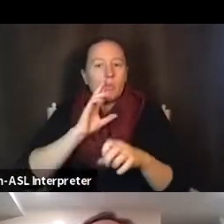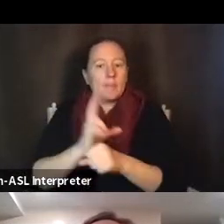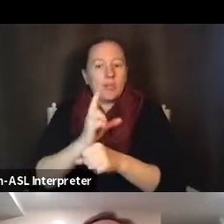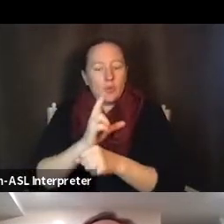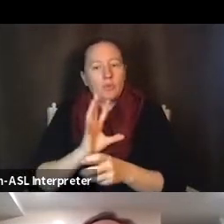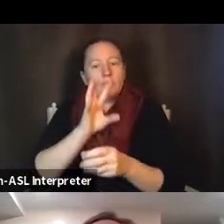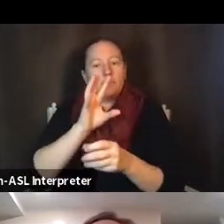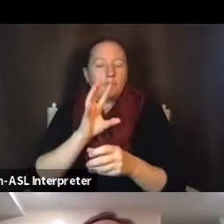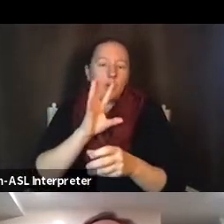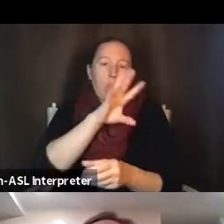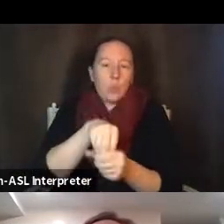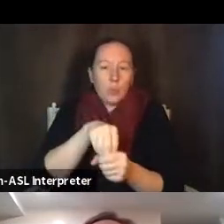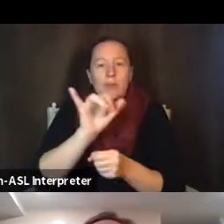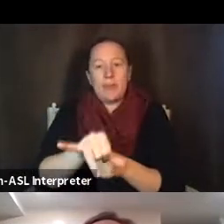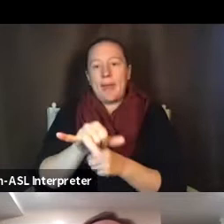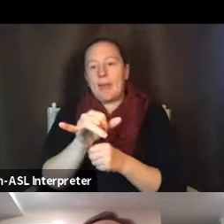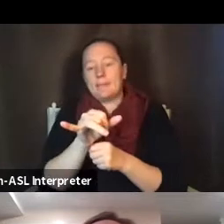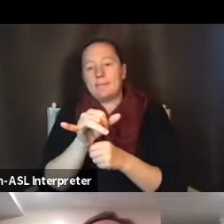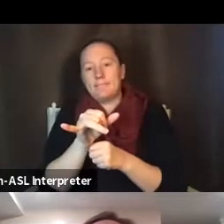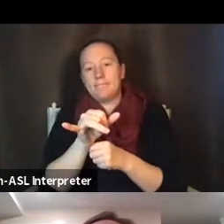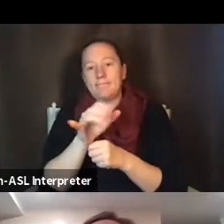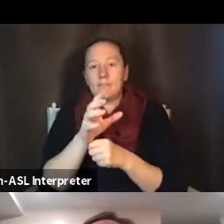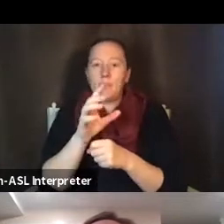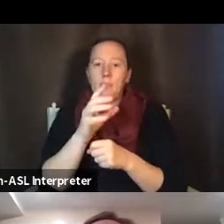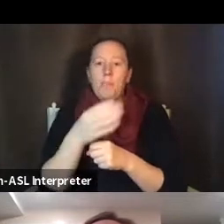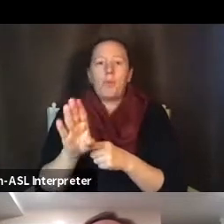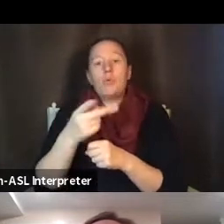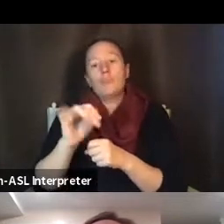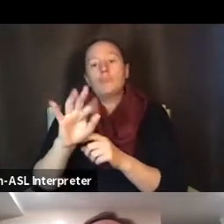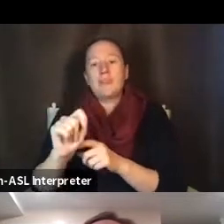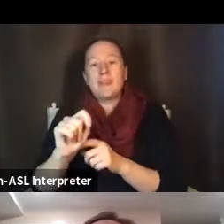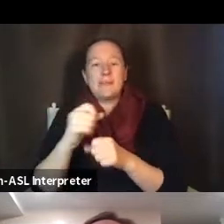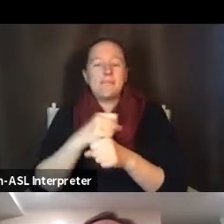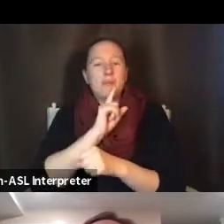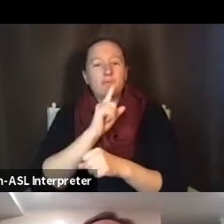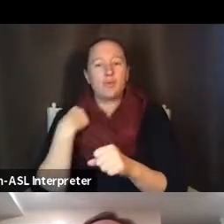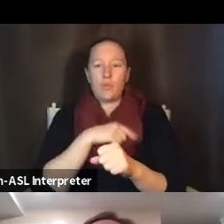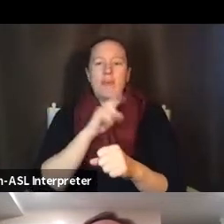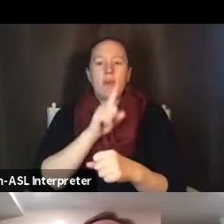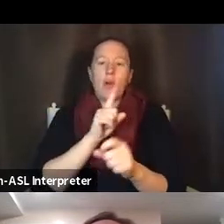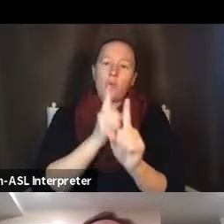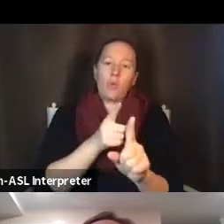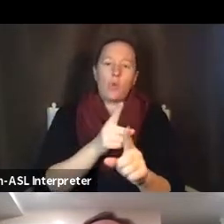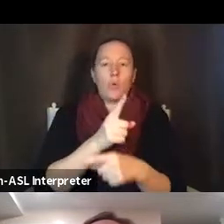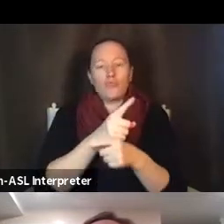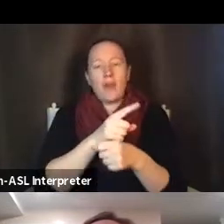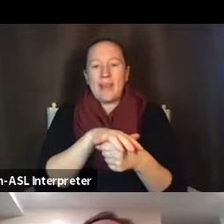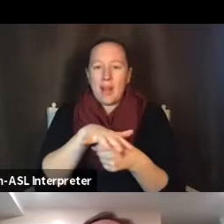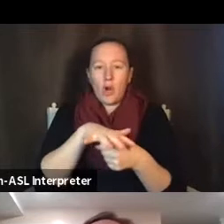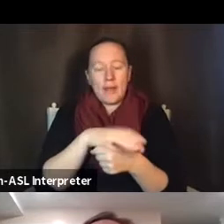blueprint to make sure that we're moving in the right direction, that we're targeting the right areas, and we are deciding where to put our